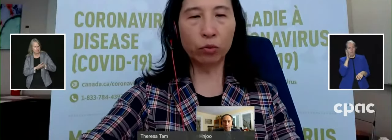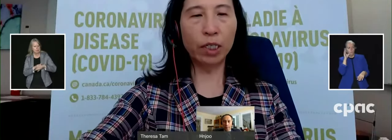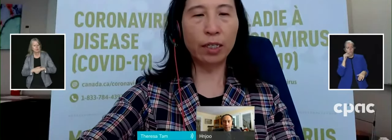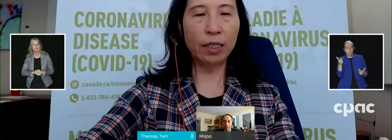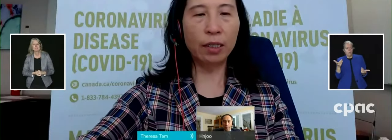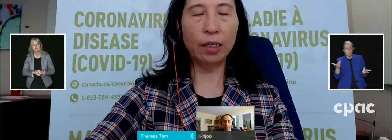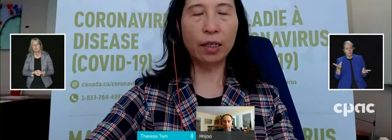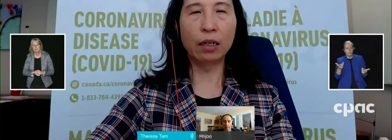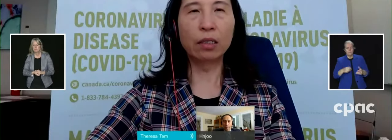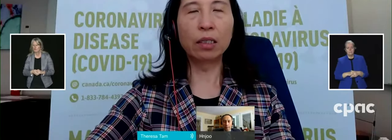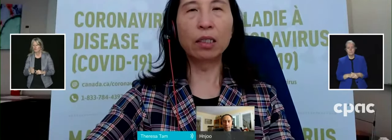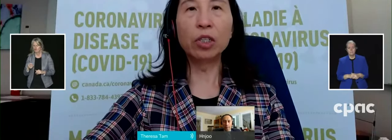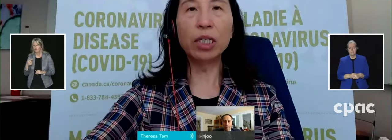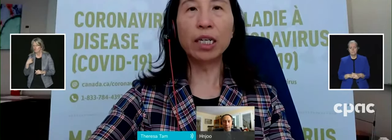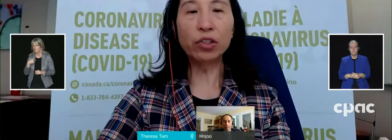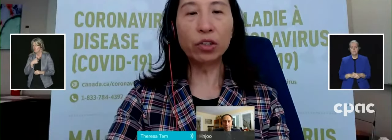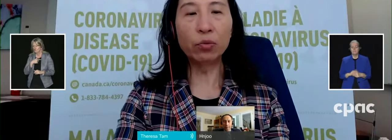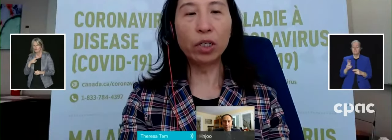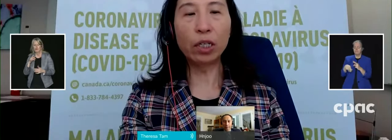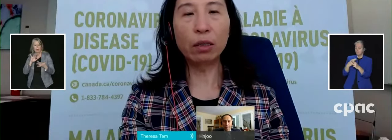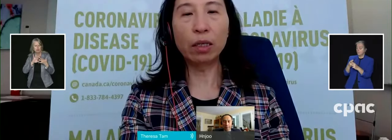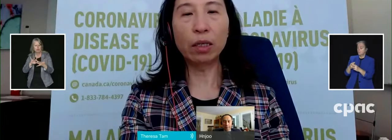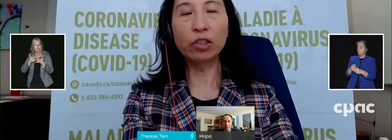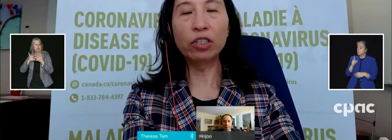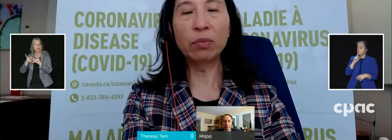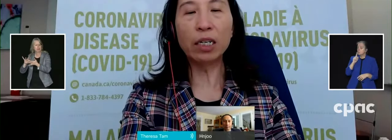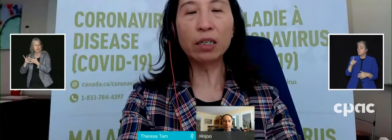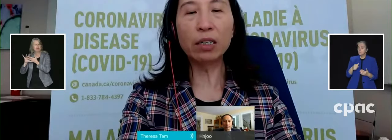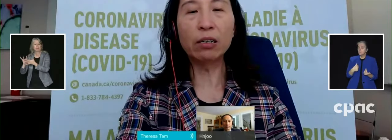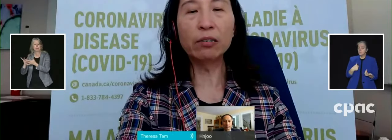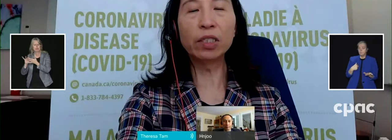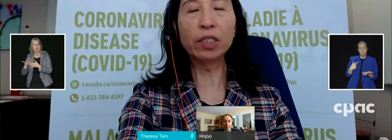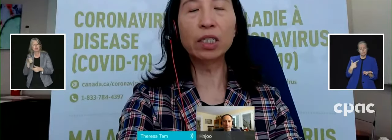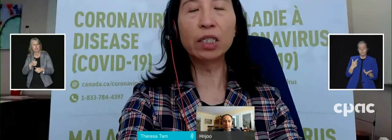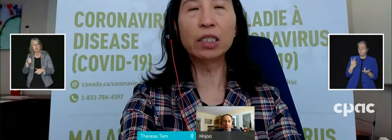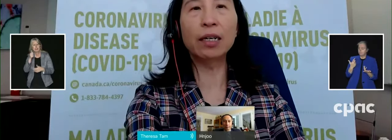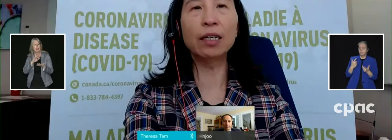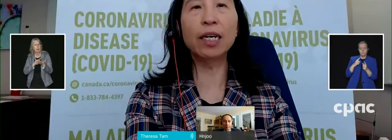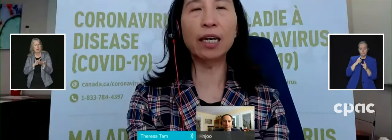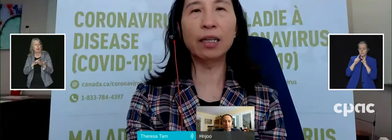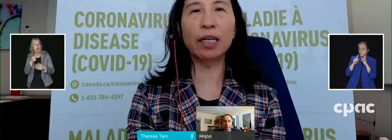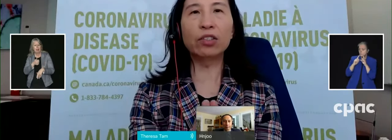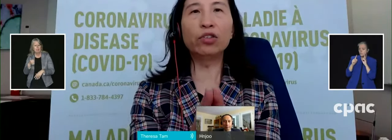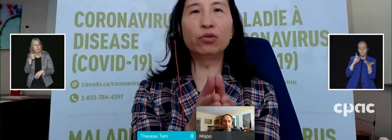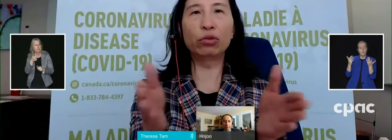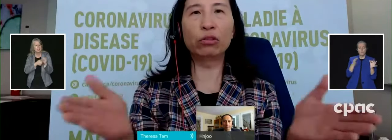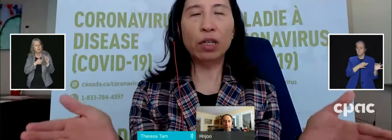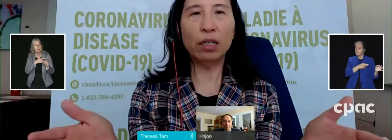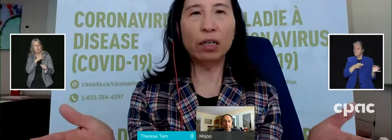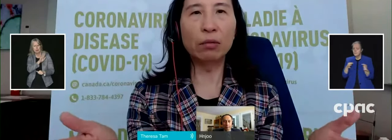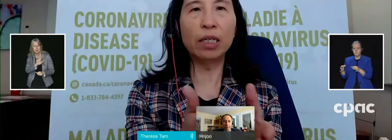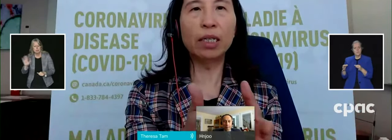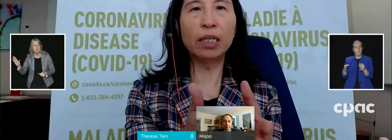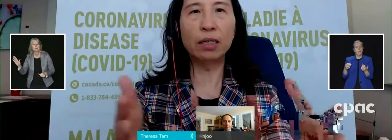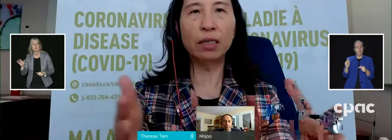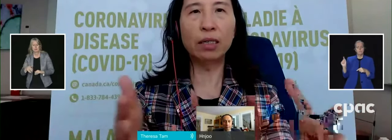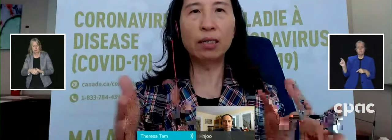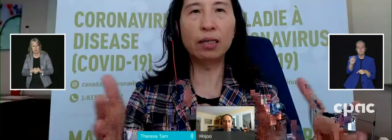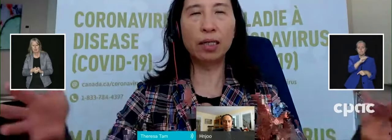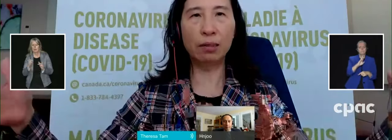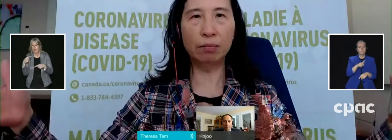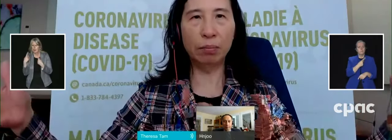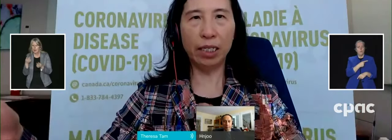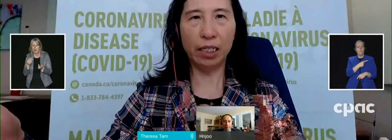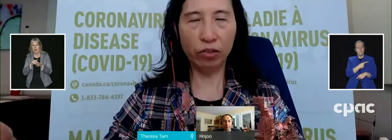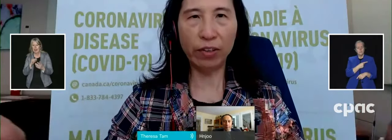Well, of course, we are in constant communication with chief medical officers, and they, again, as usual, in